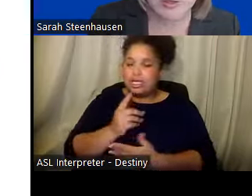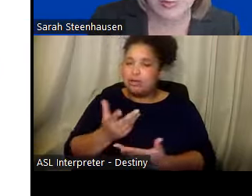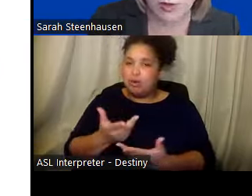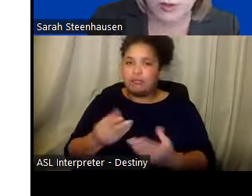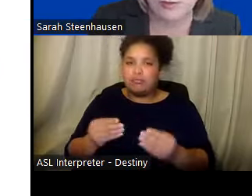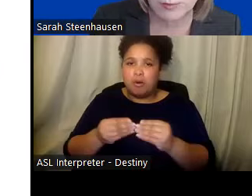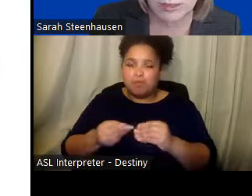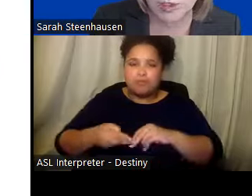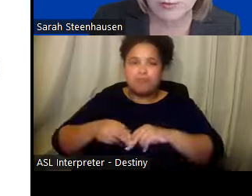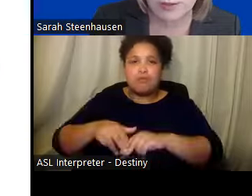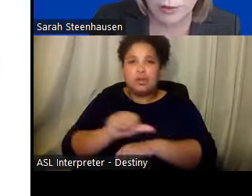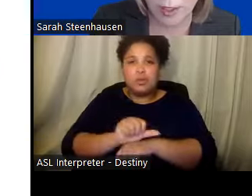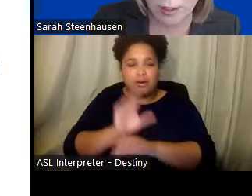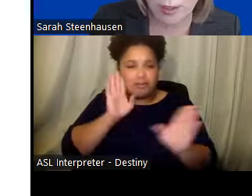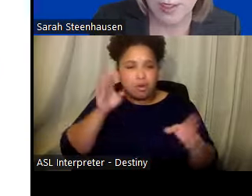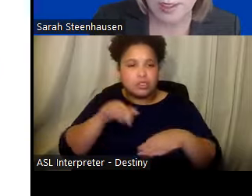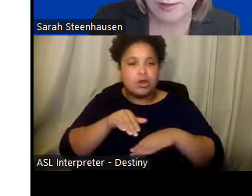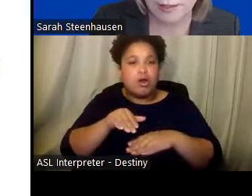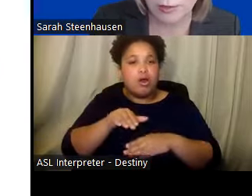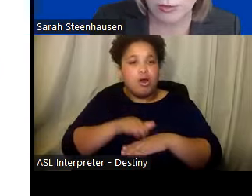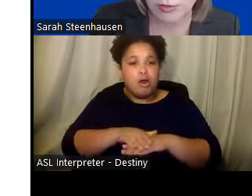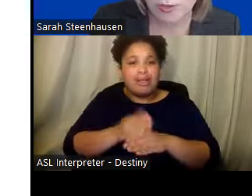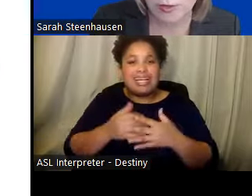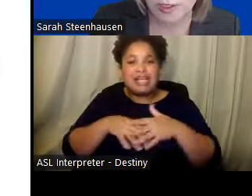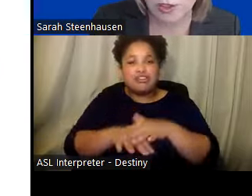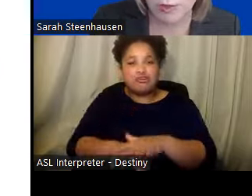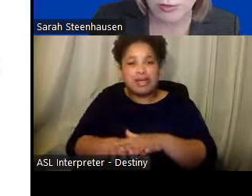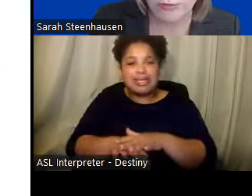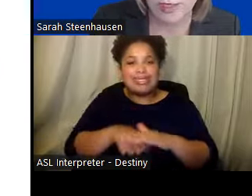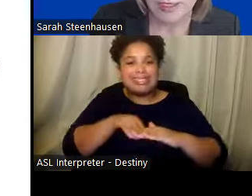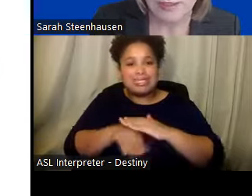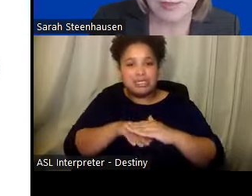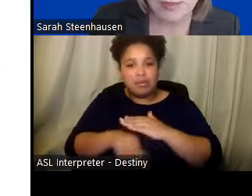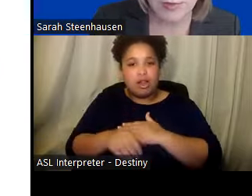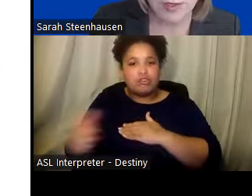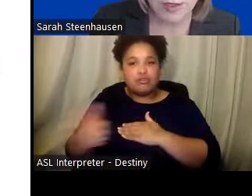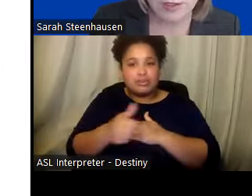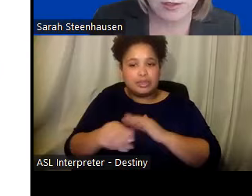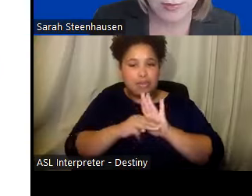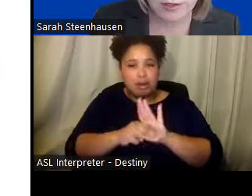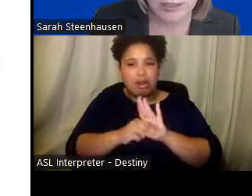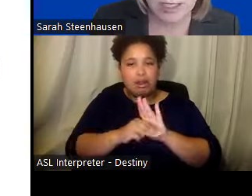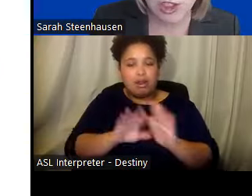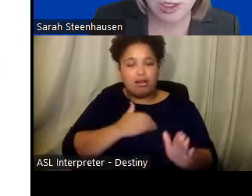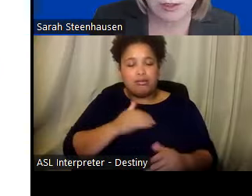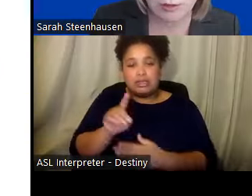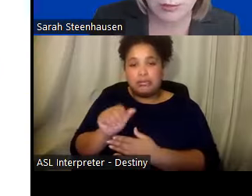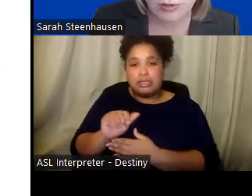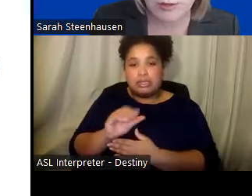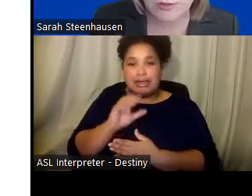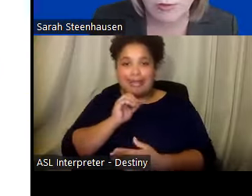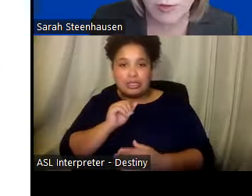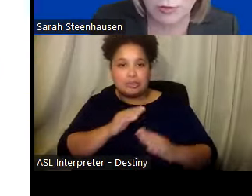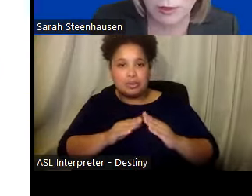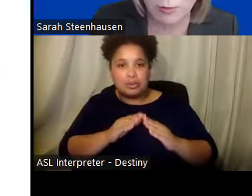to support the expansion of integrated, accessible transportation models. This is something that our Disability and Aging